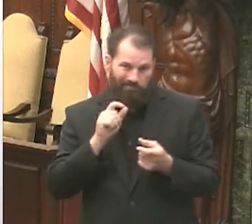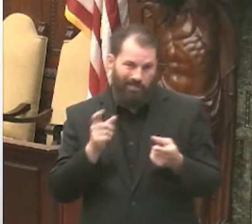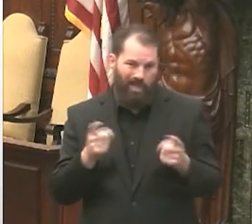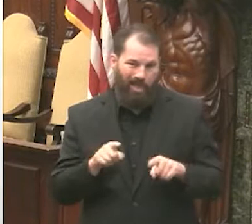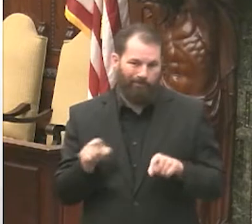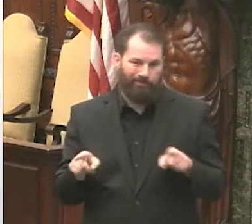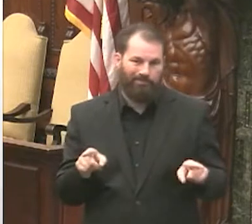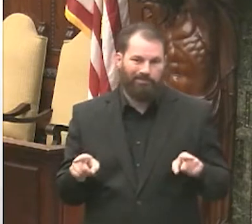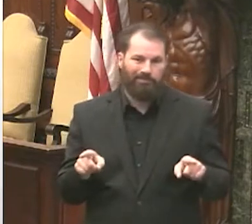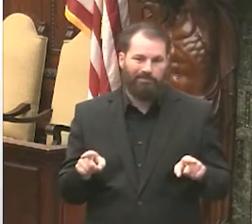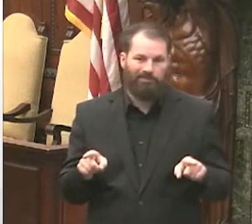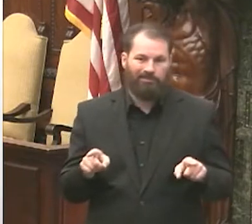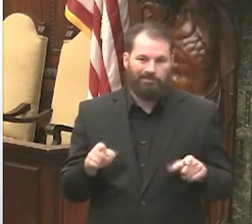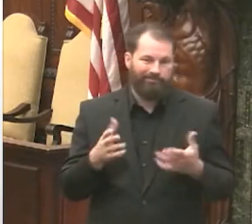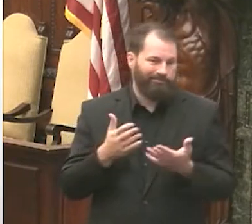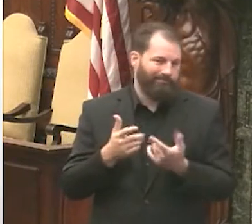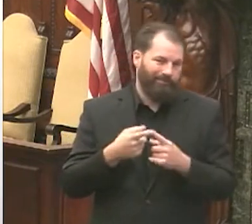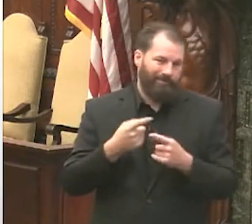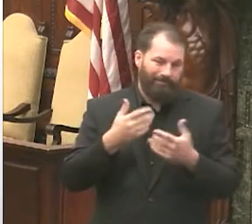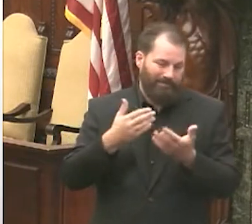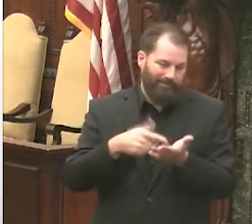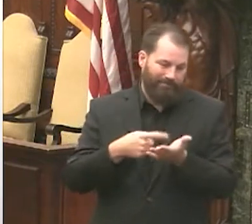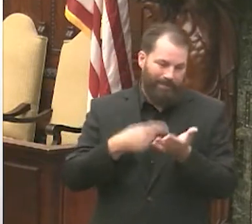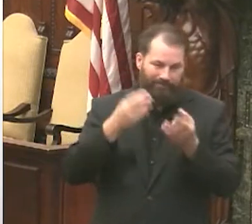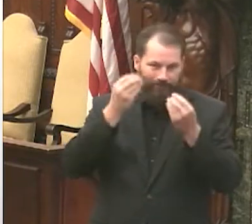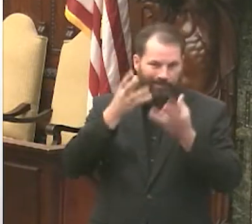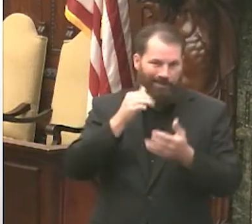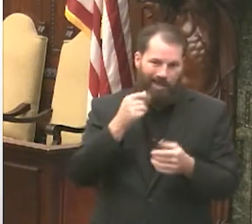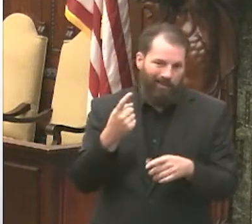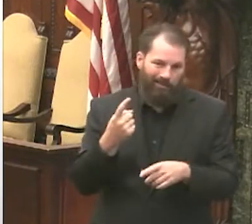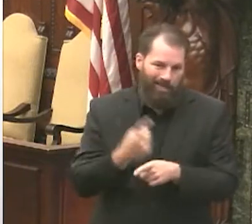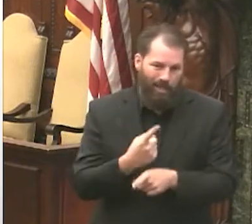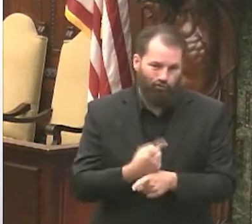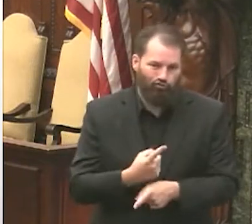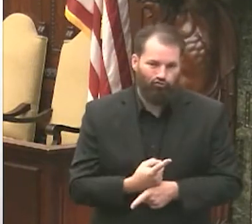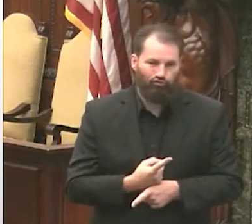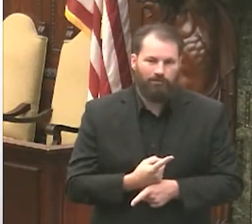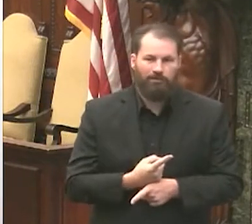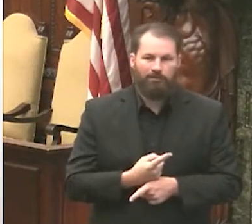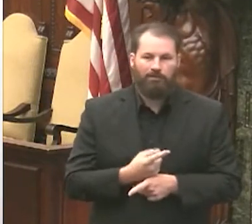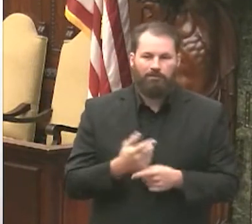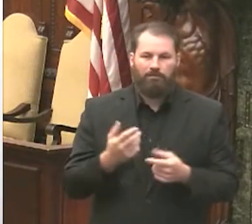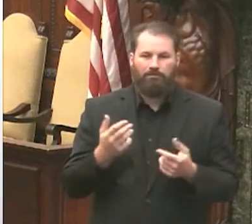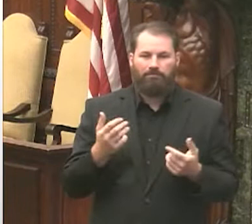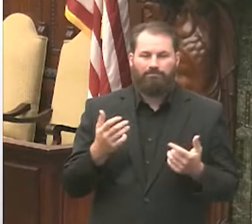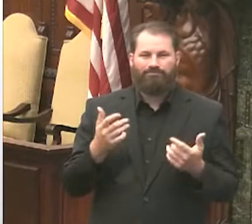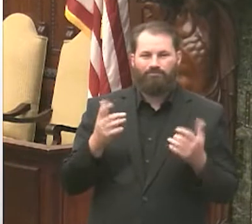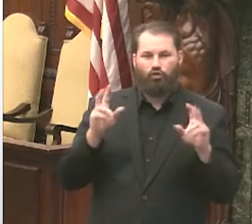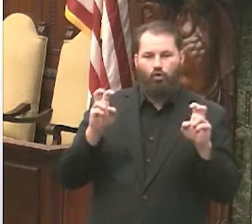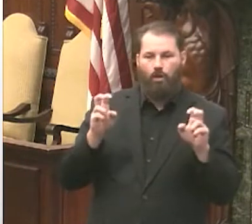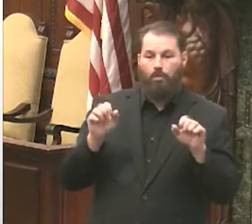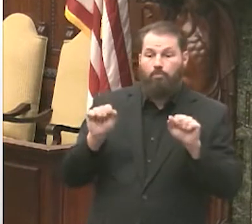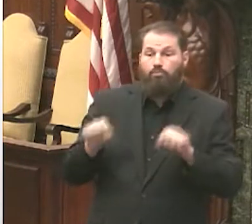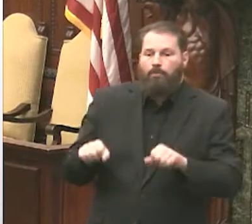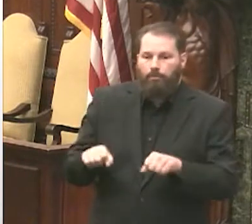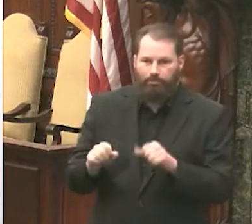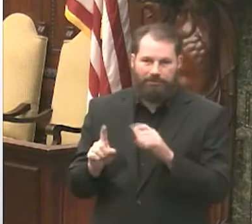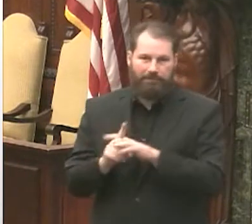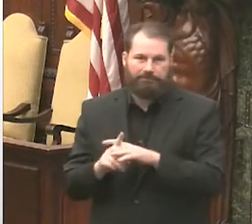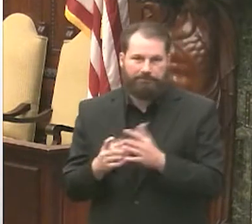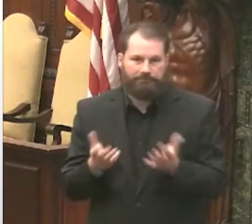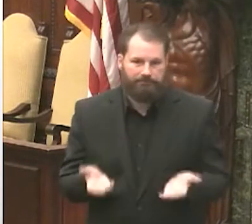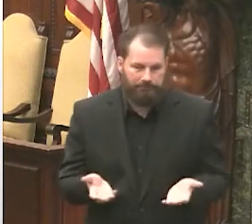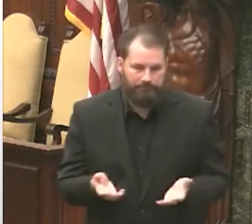standard PCR test, we're going to call that a probable case. It's the same things that other jurisdictions around the country are doing. Since the beginning